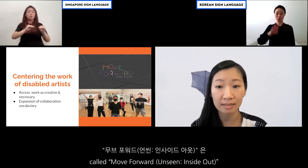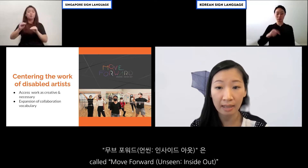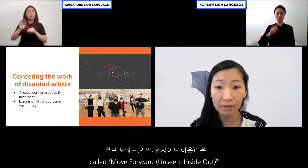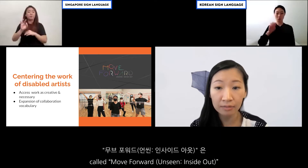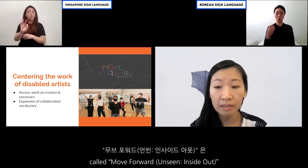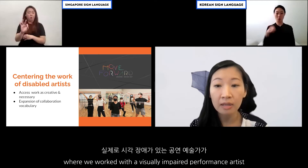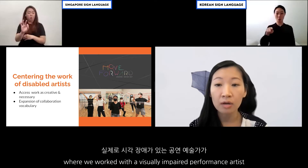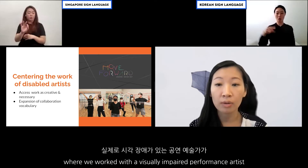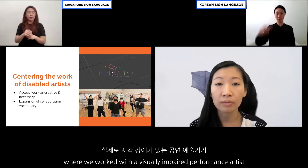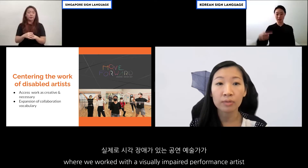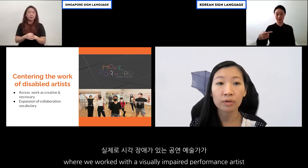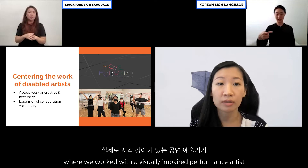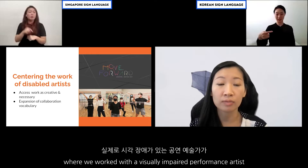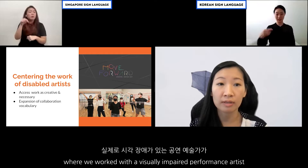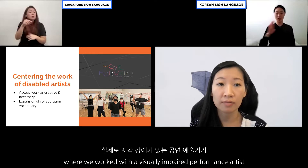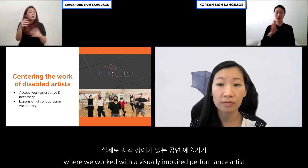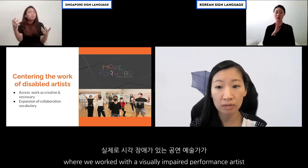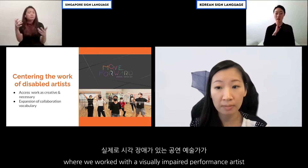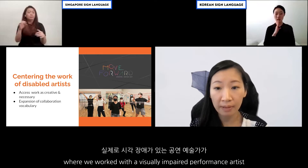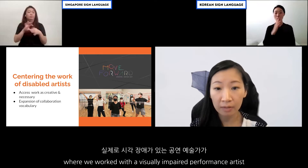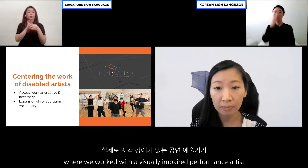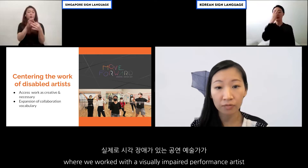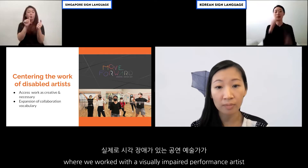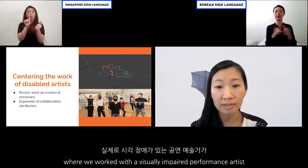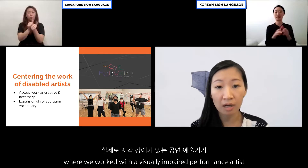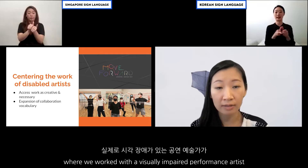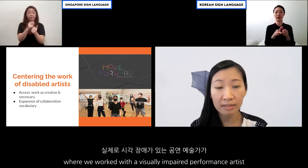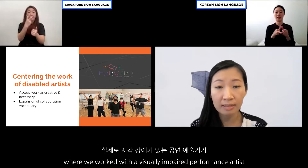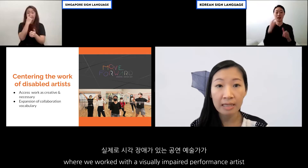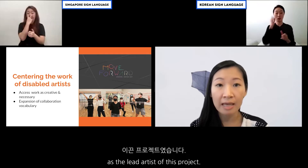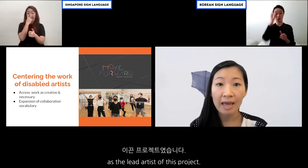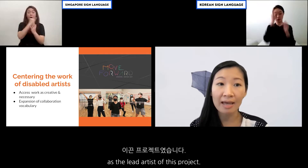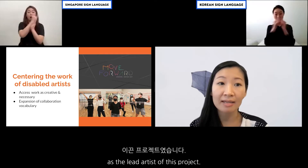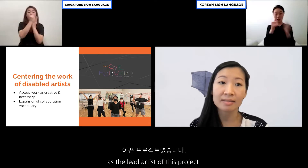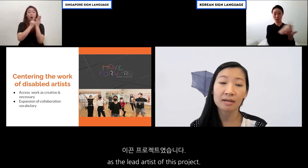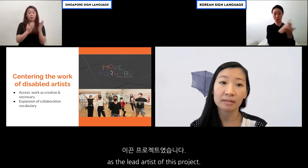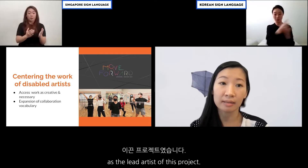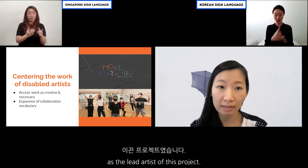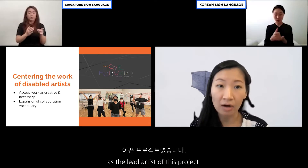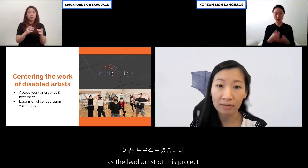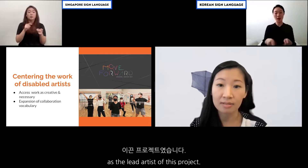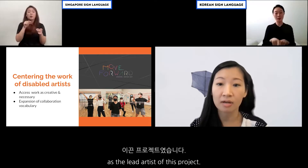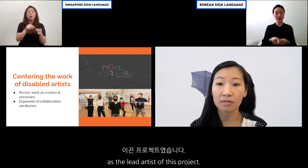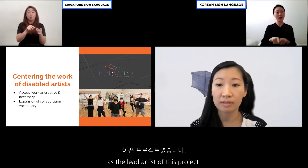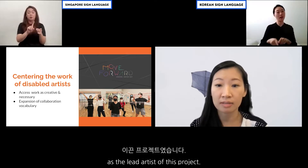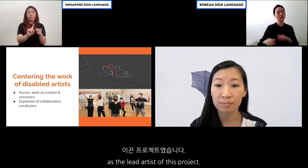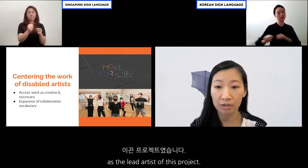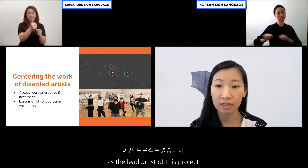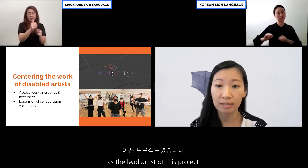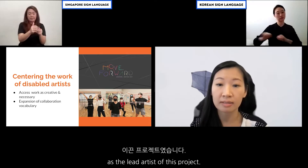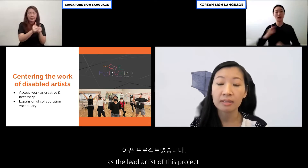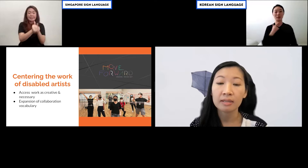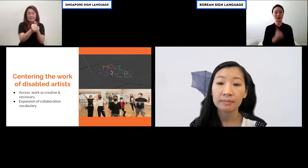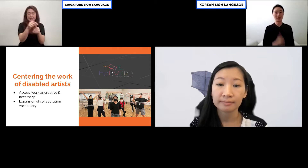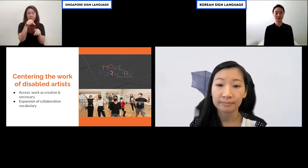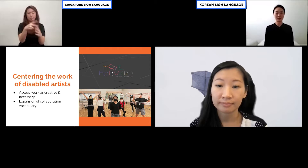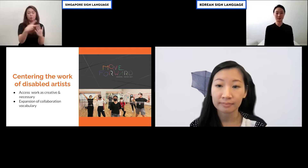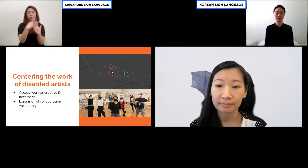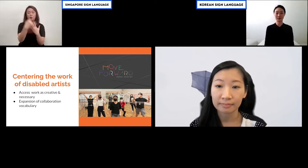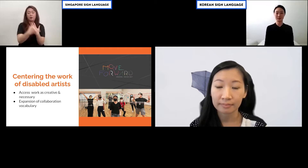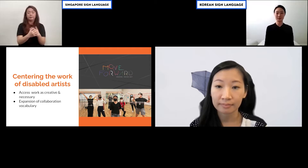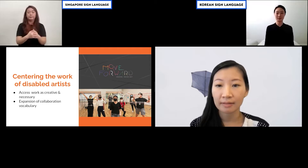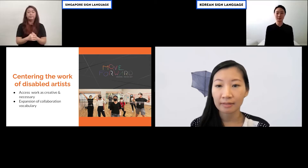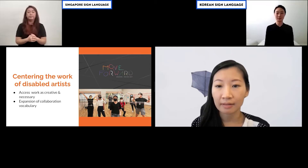Unseen Inside Out, where we worked with a visually impaired performance artist as the lead artist of this project.